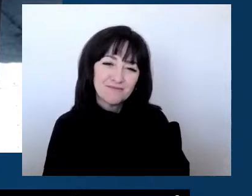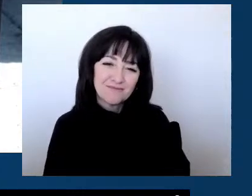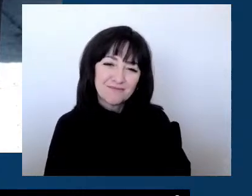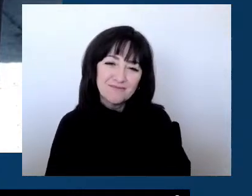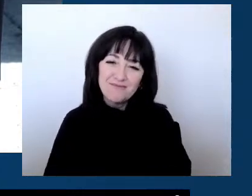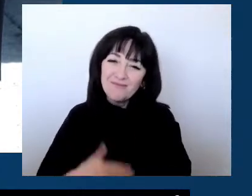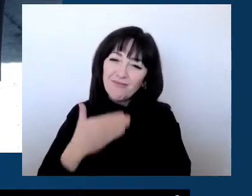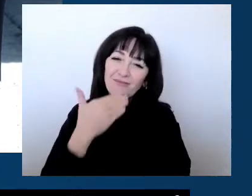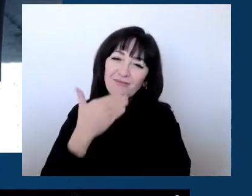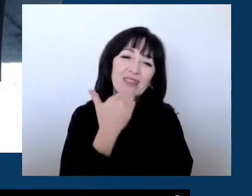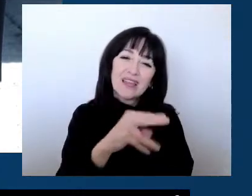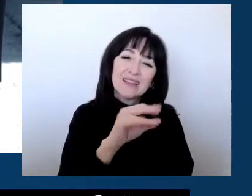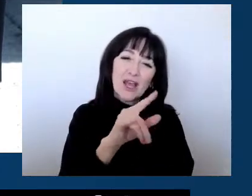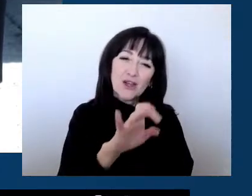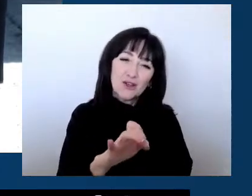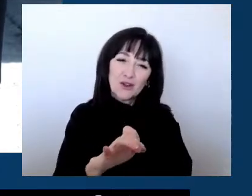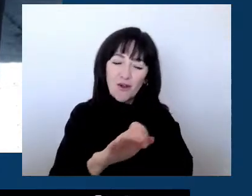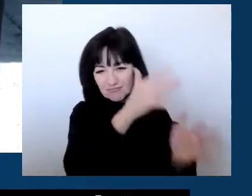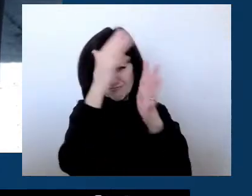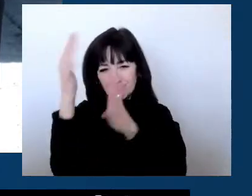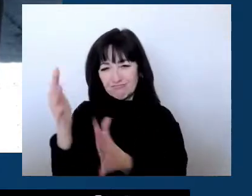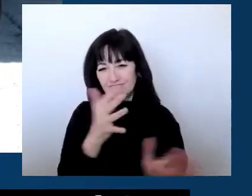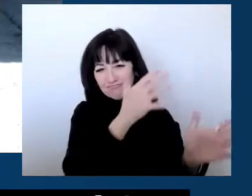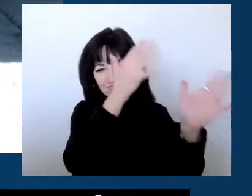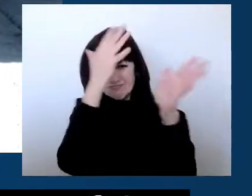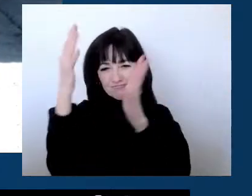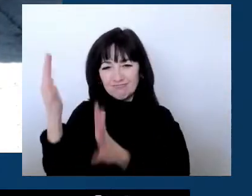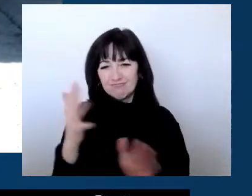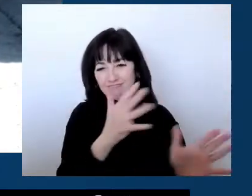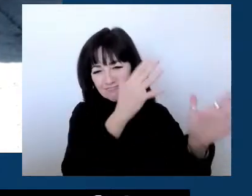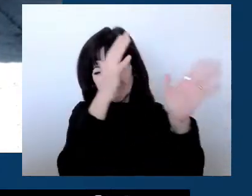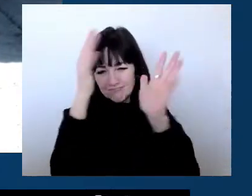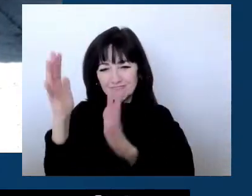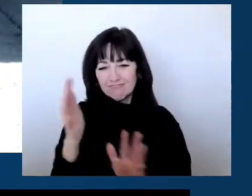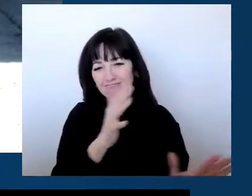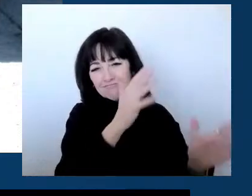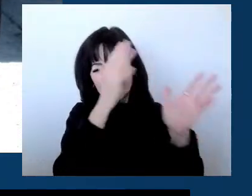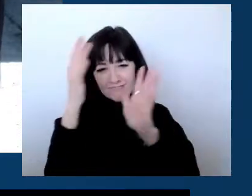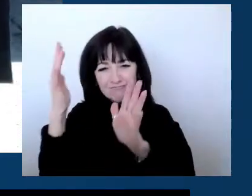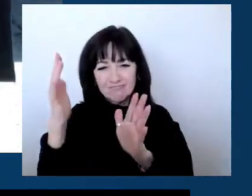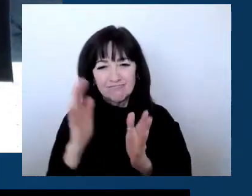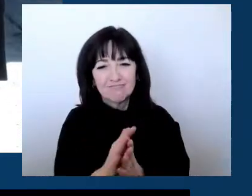Thanks, Nicole. Give Nicole a big round of applause. All folks in DOT, great job.